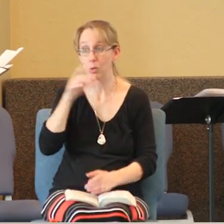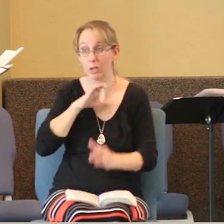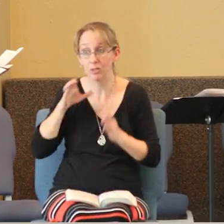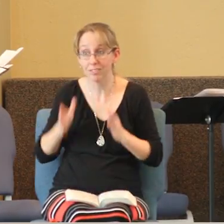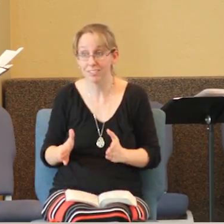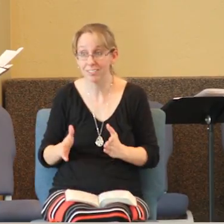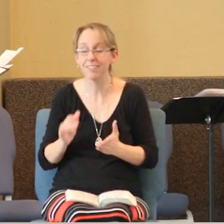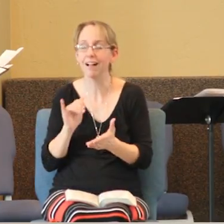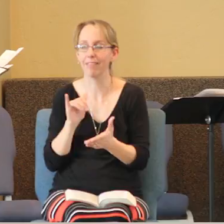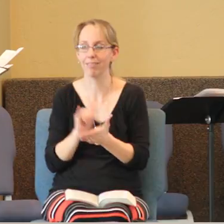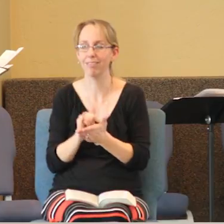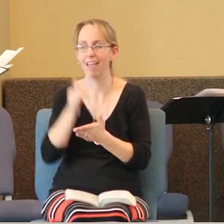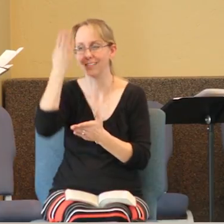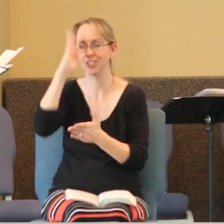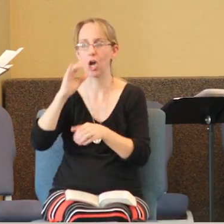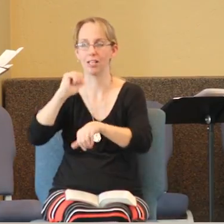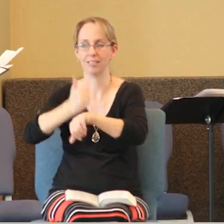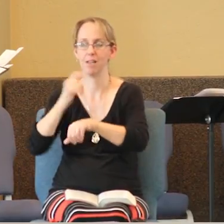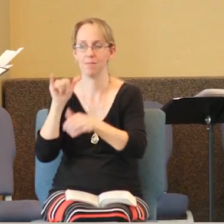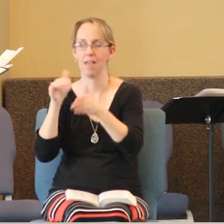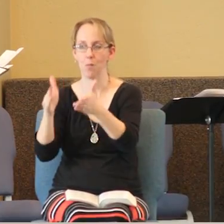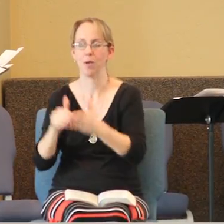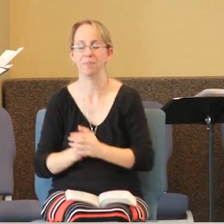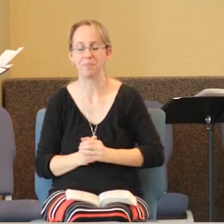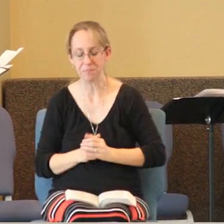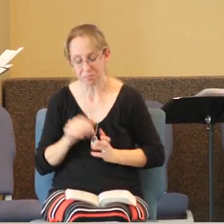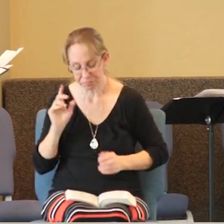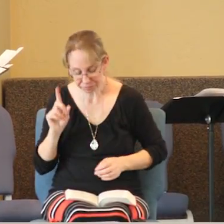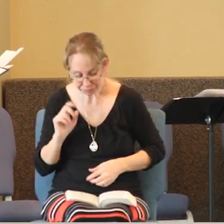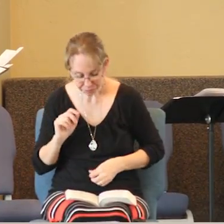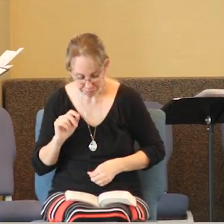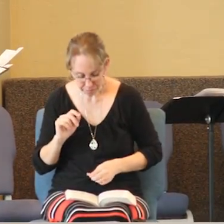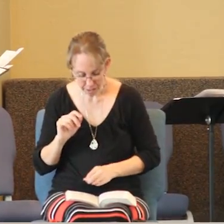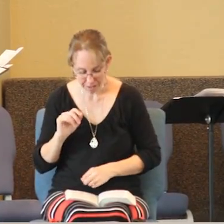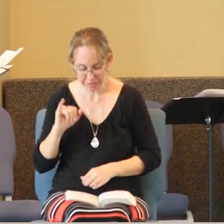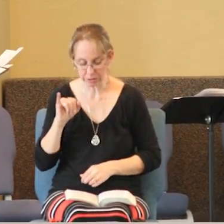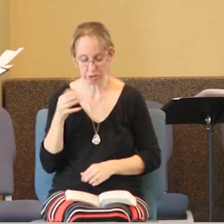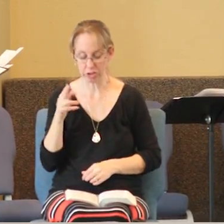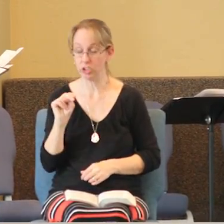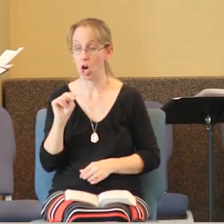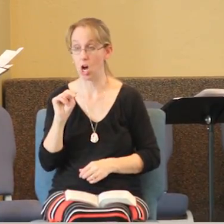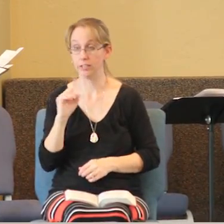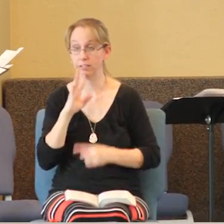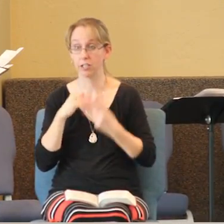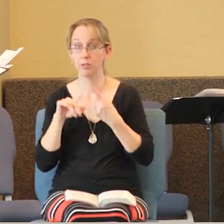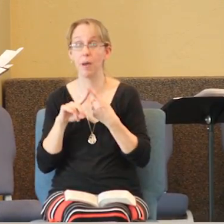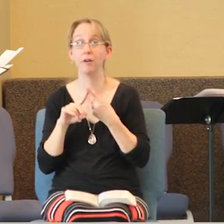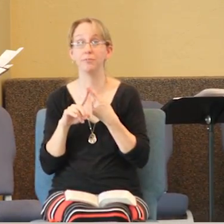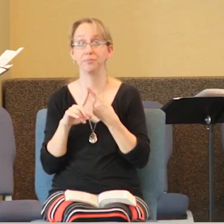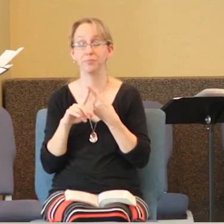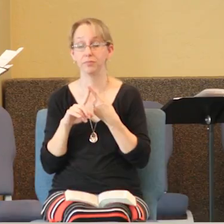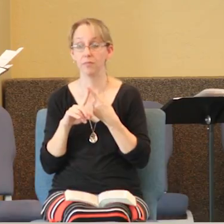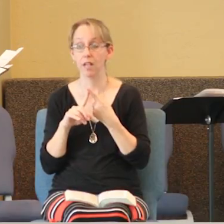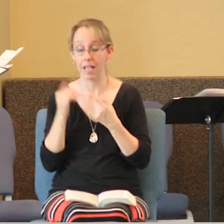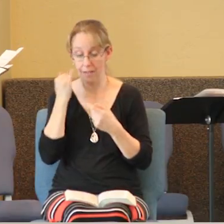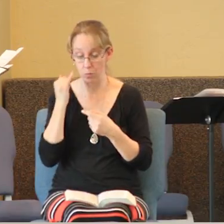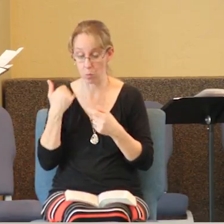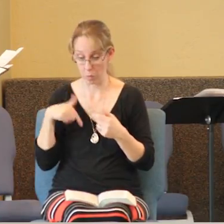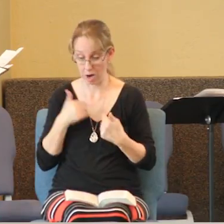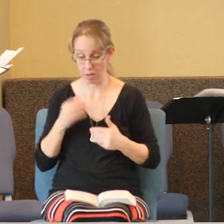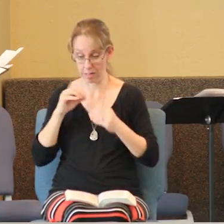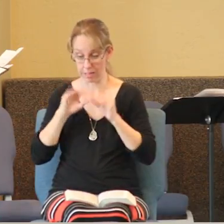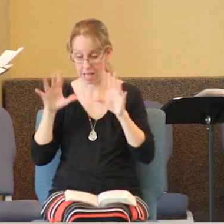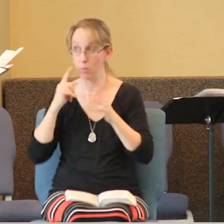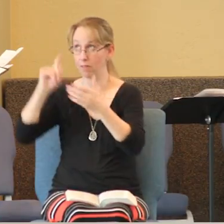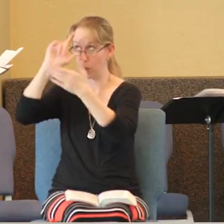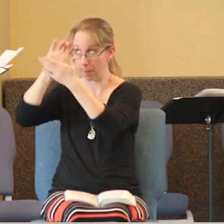way. John 12:36 says, while you have the light, believe in the light. We're the light. Believe in the light of God so